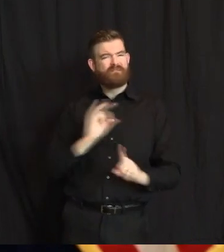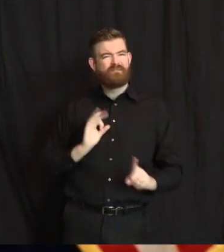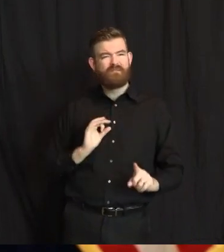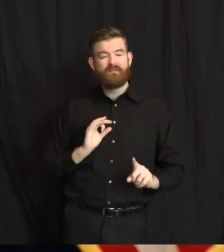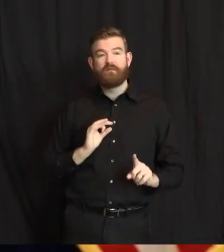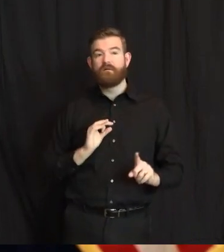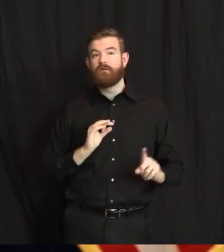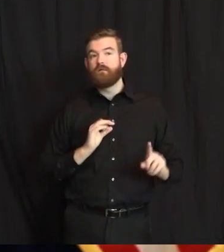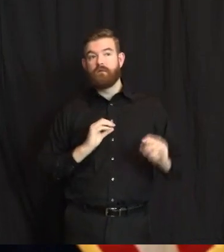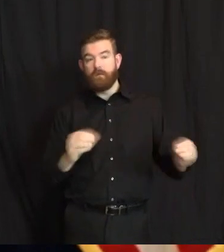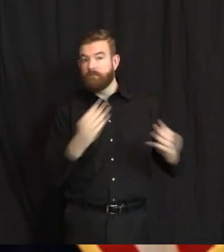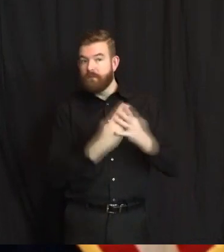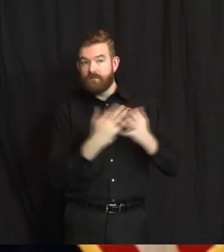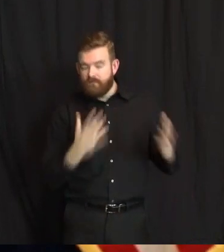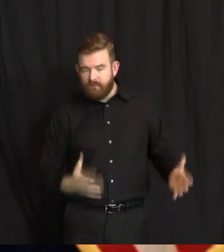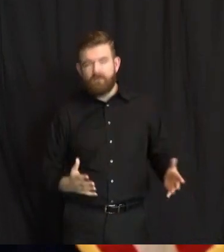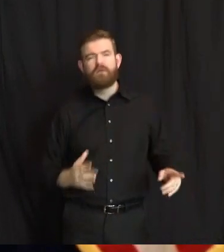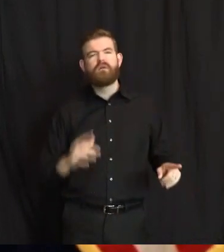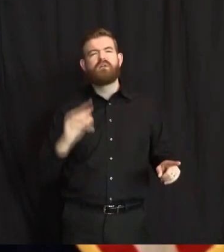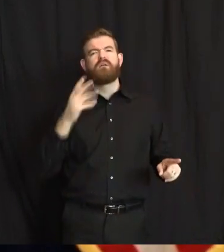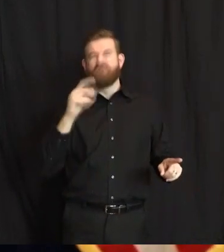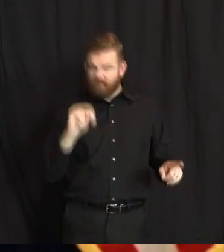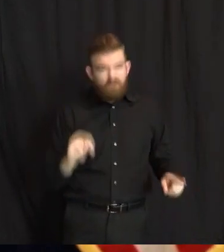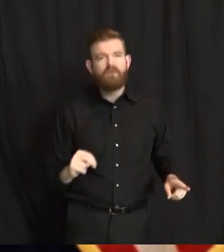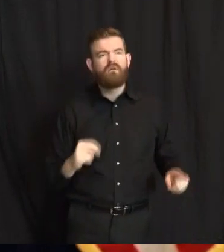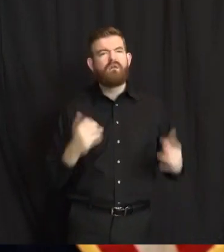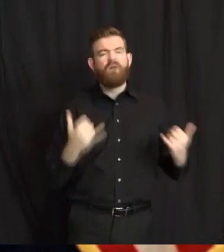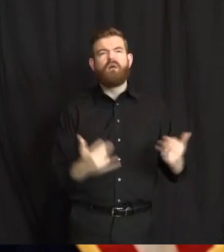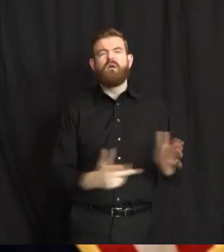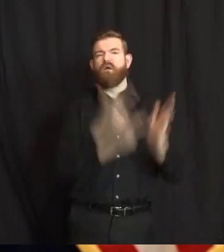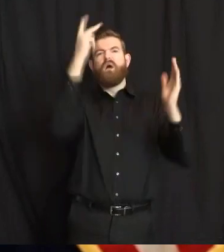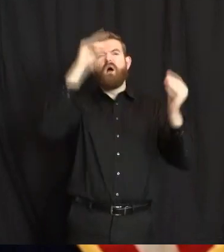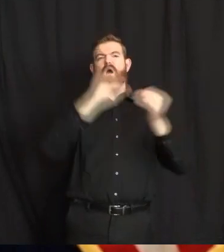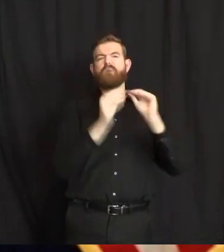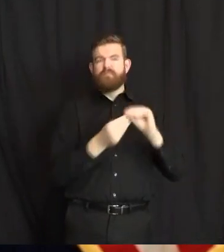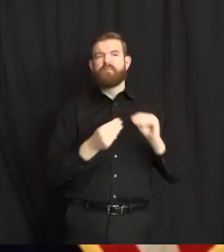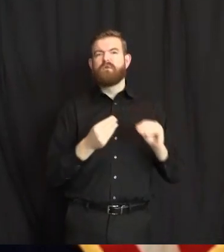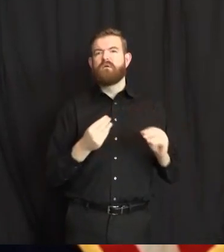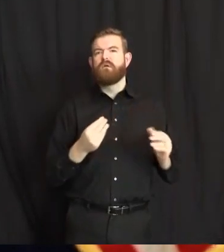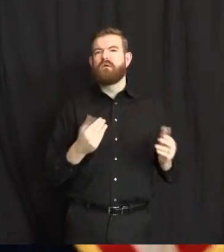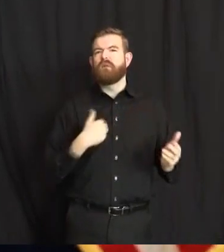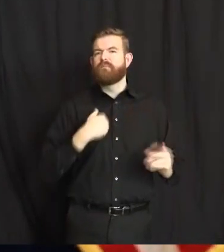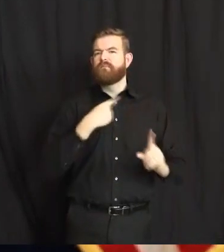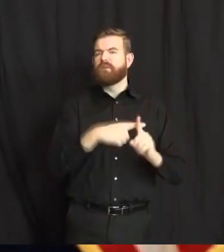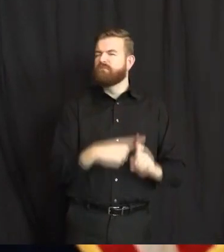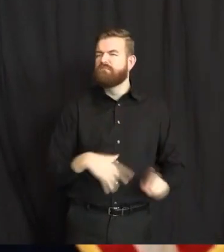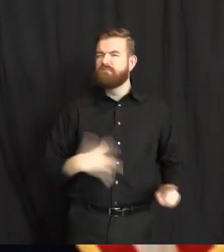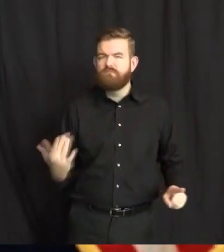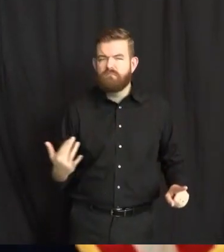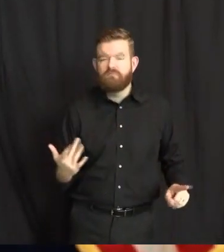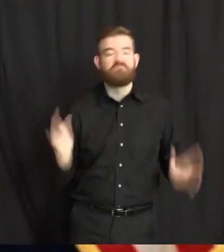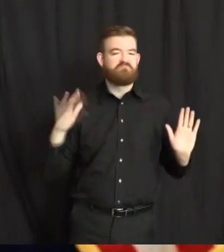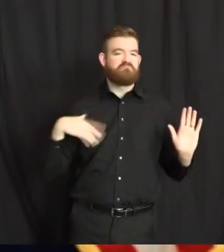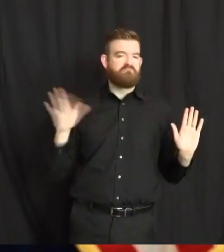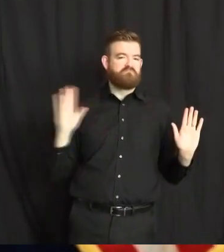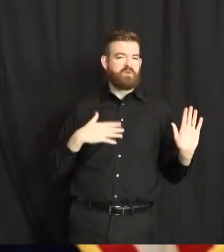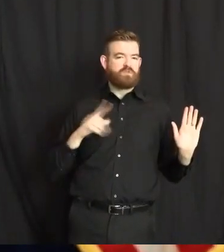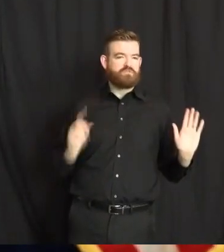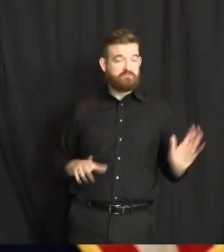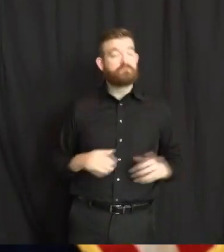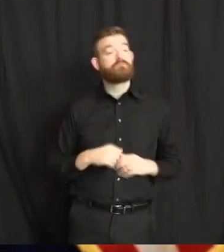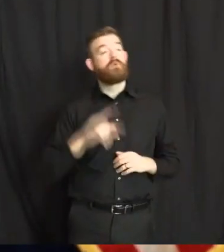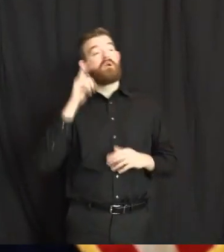tripled that. Colleen, we got to bring this to a head if you could. Is that basically what your gist is? May I just say this before Marcus answers? How many